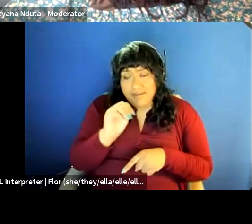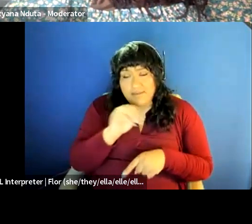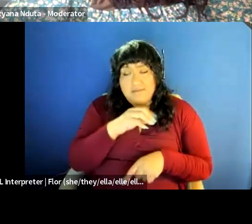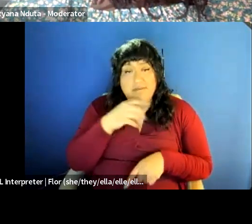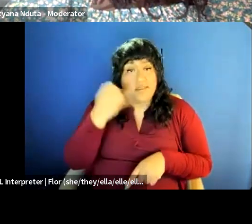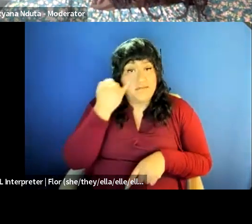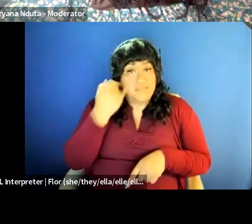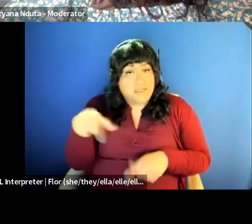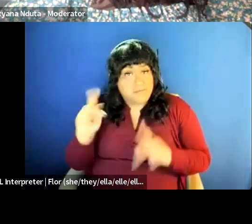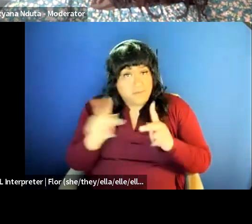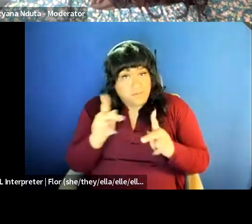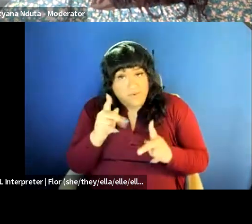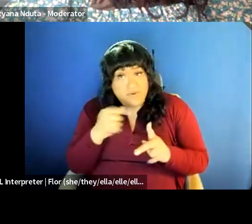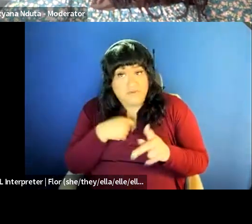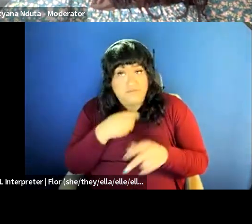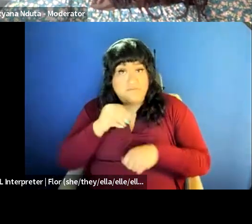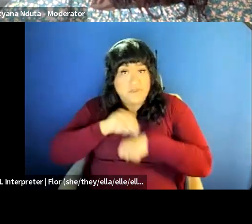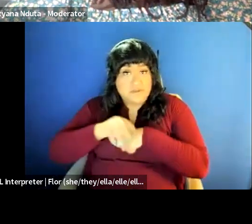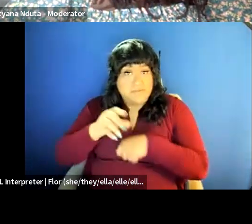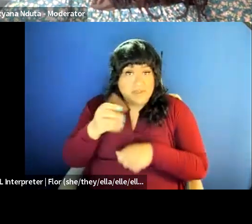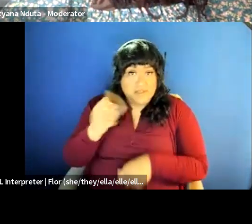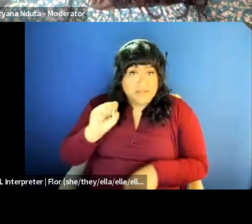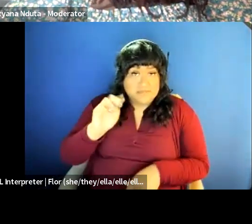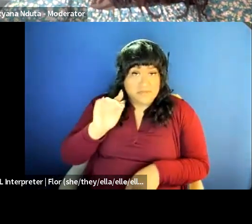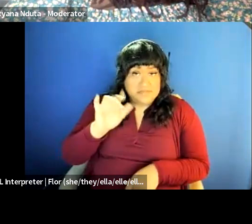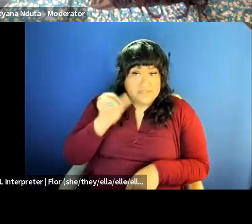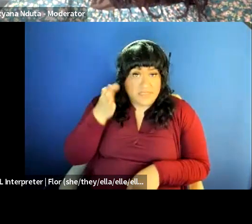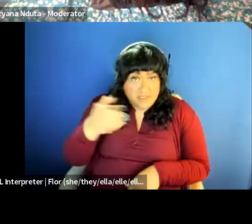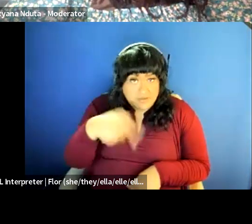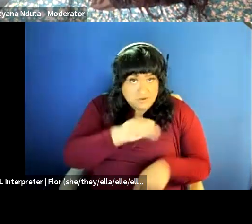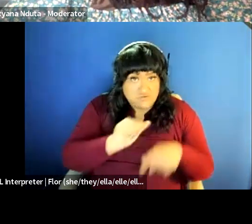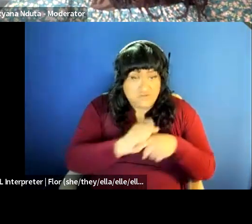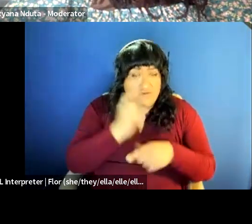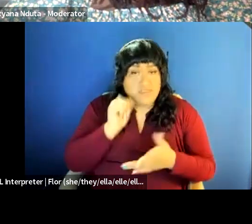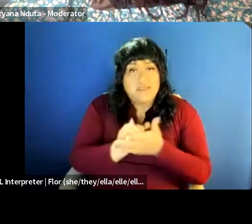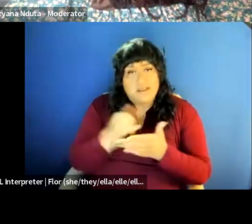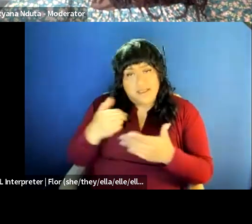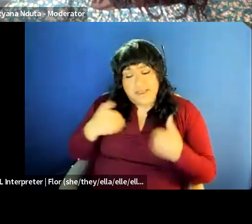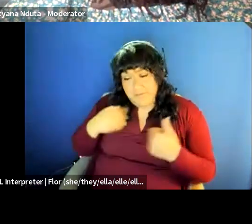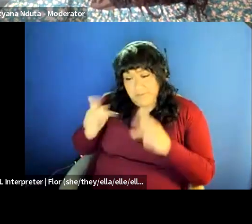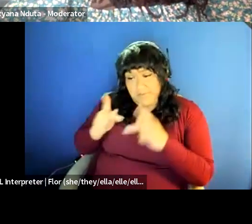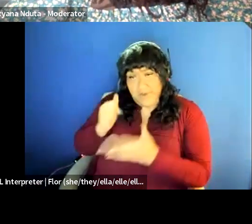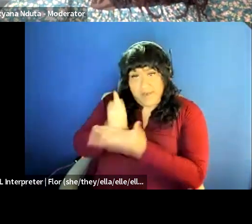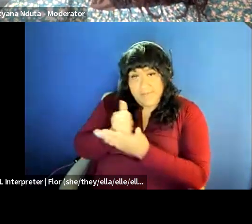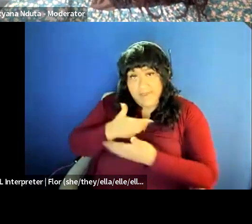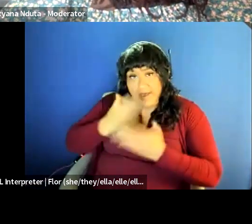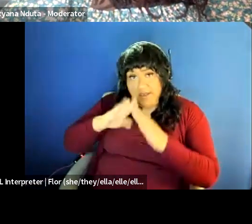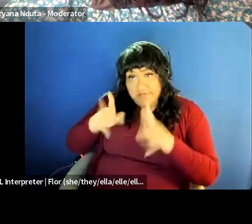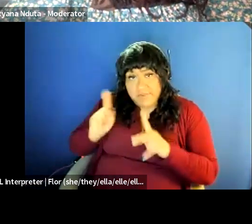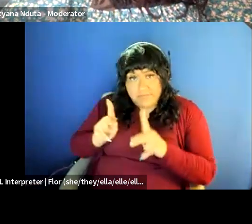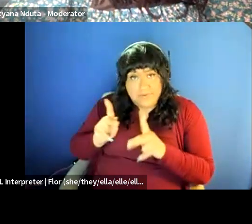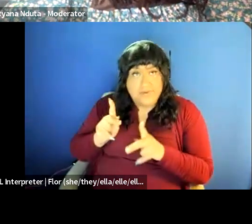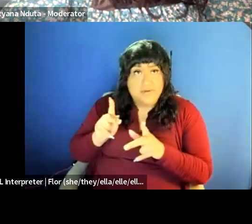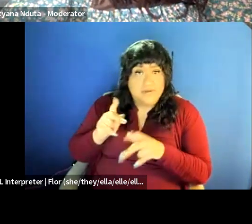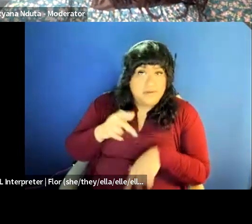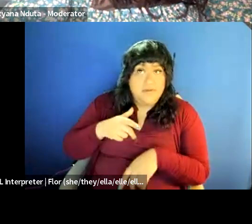by substances, they're trained in that. You know, there, I even met an unhoused man that was helping unhoused people lance the boils that they had